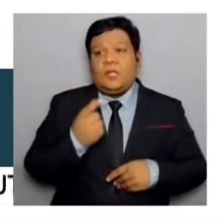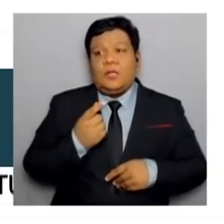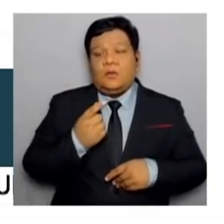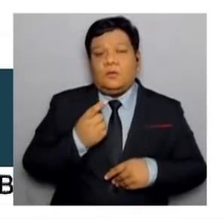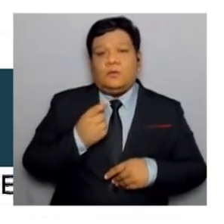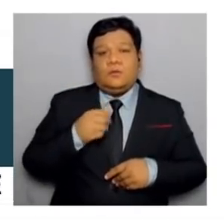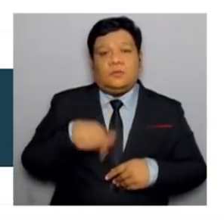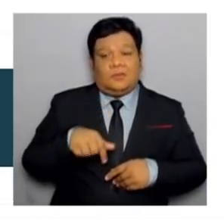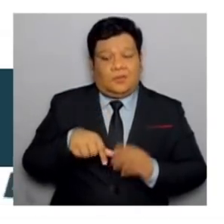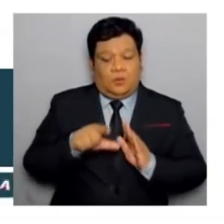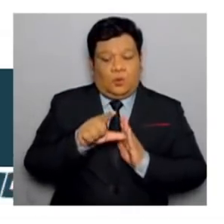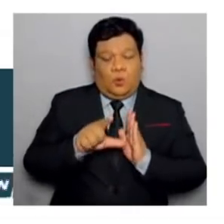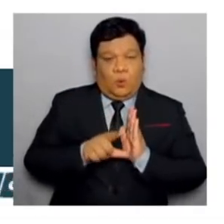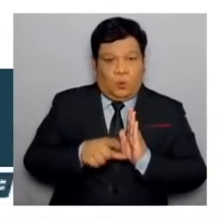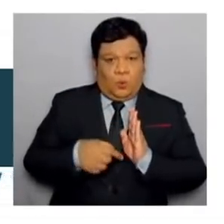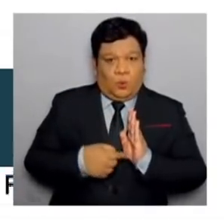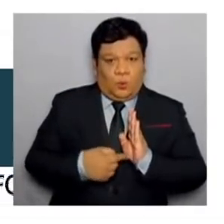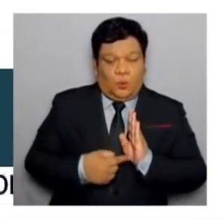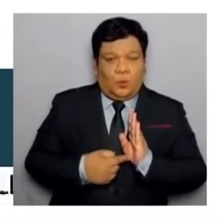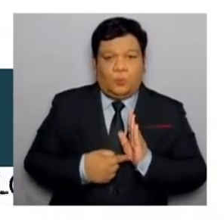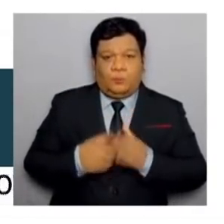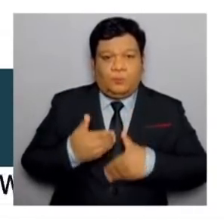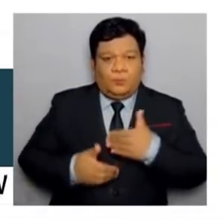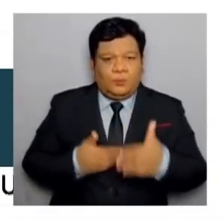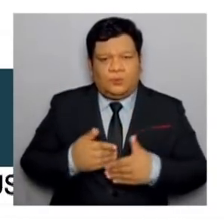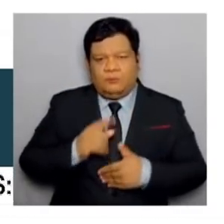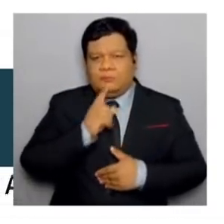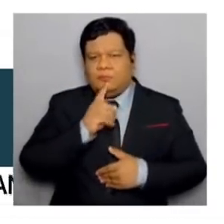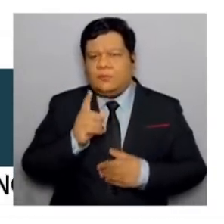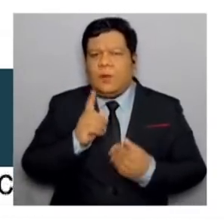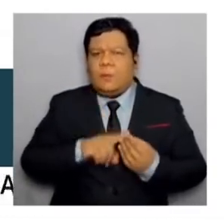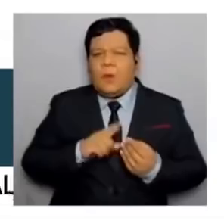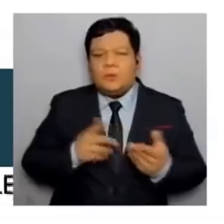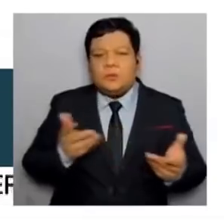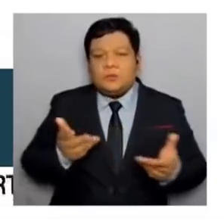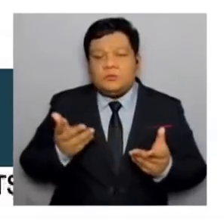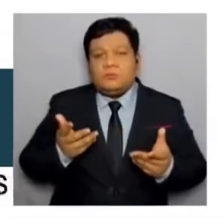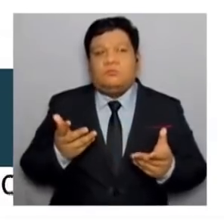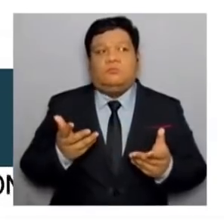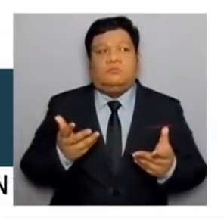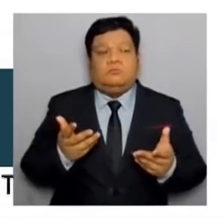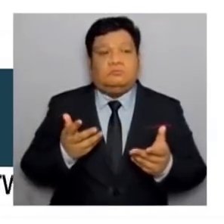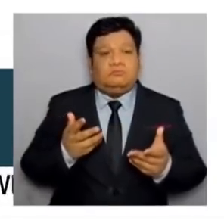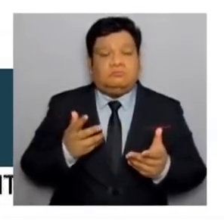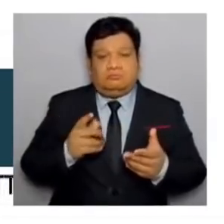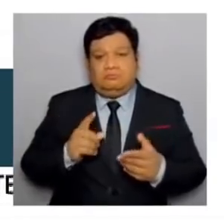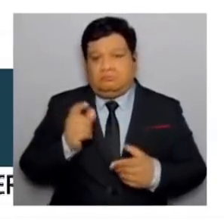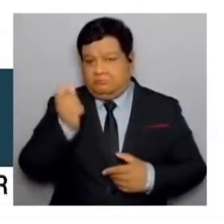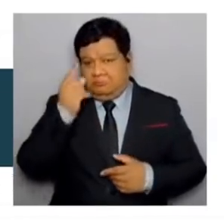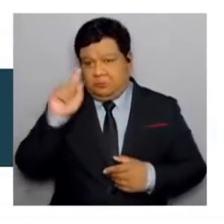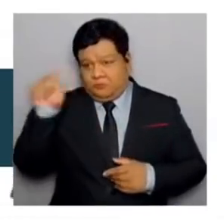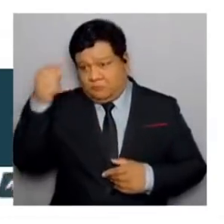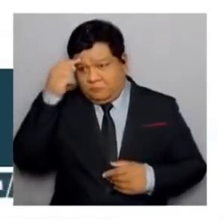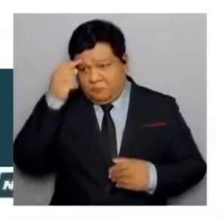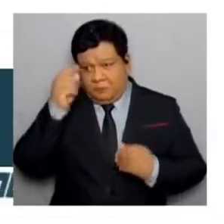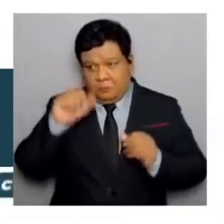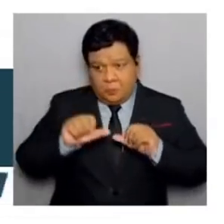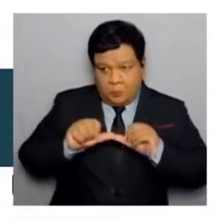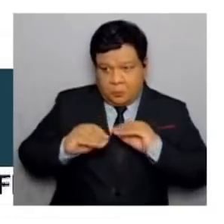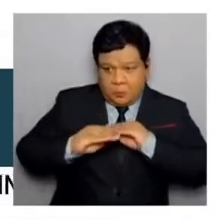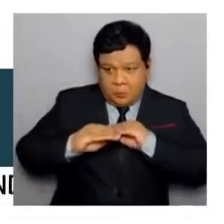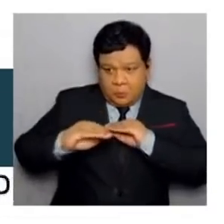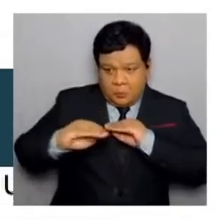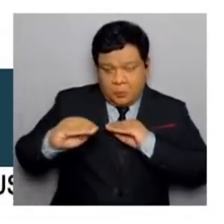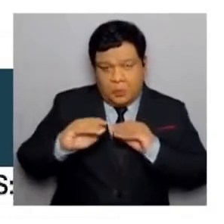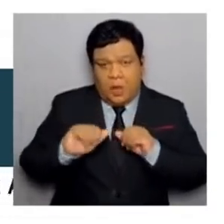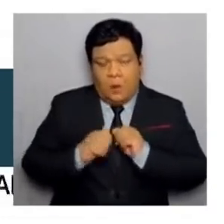legal issue, of course, question ito ng whether may stability ba yung government or wala, yung considering nga